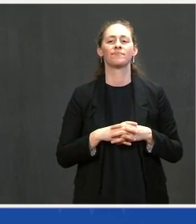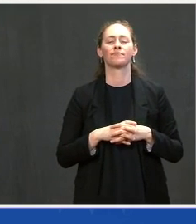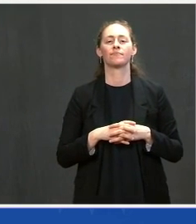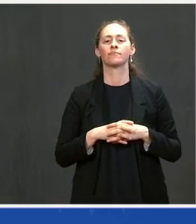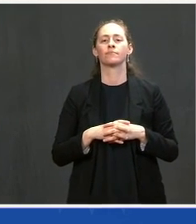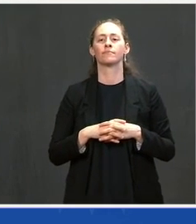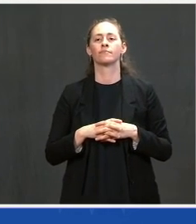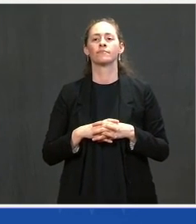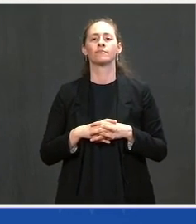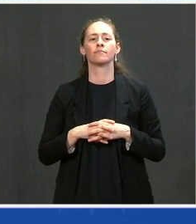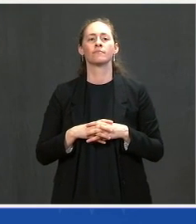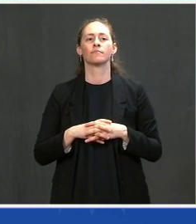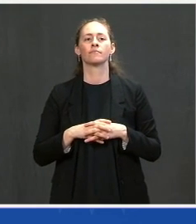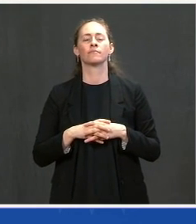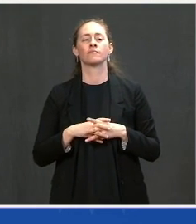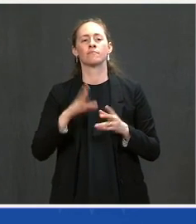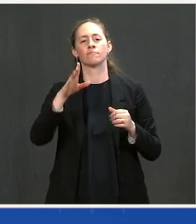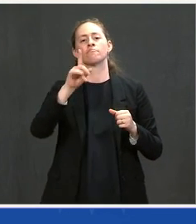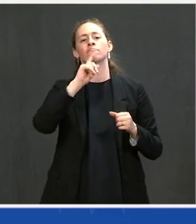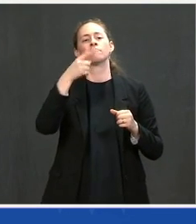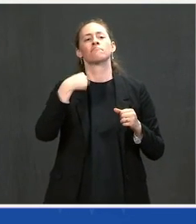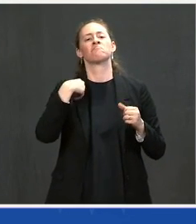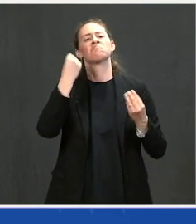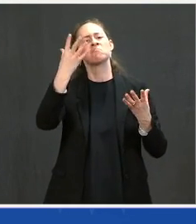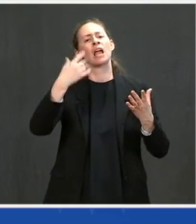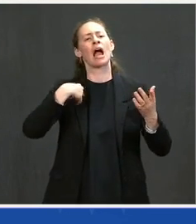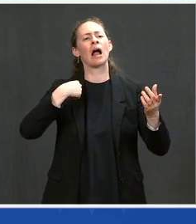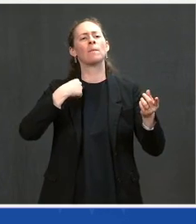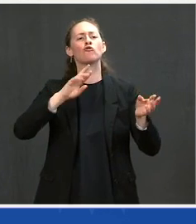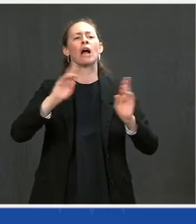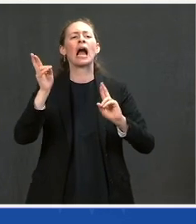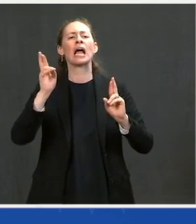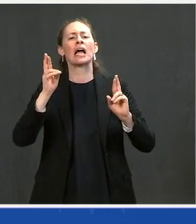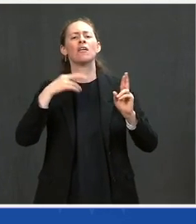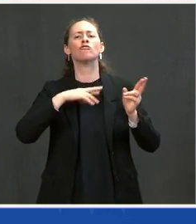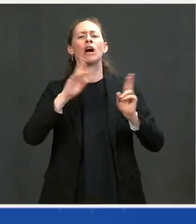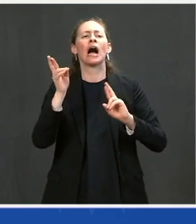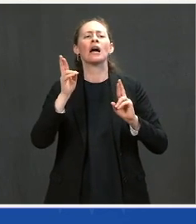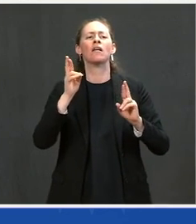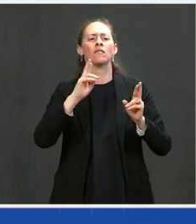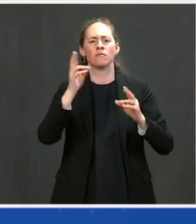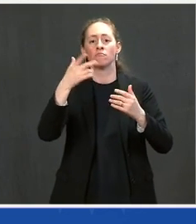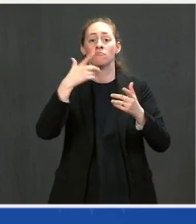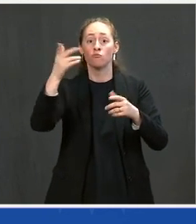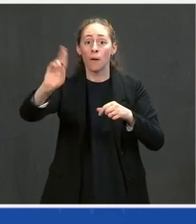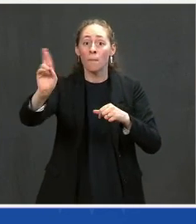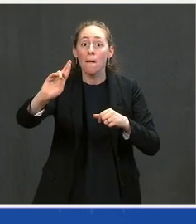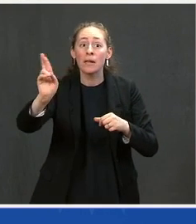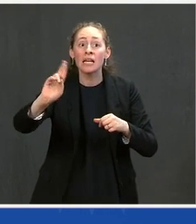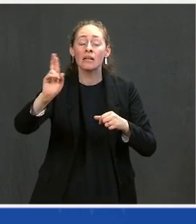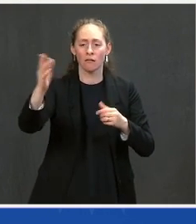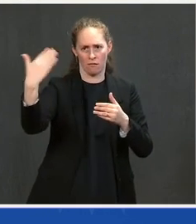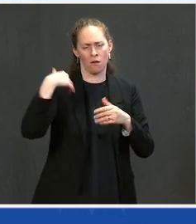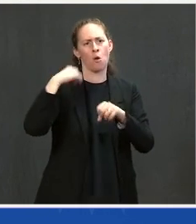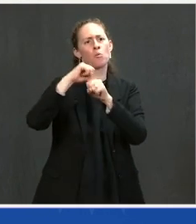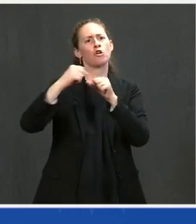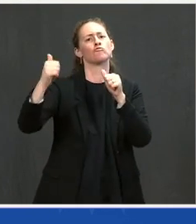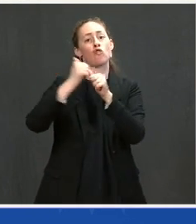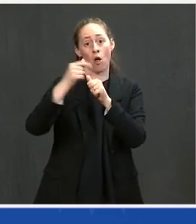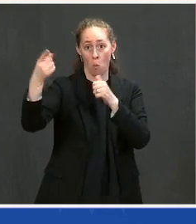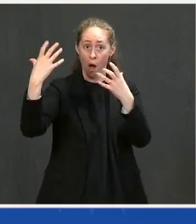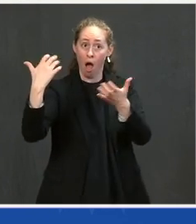but I'm ready to work with any Republican who wants to help solve the